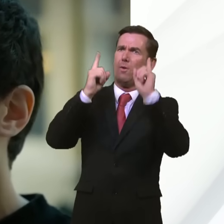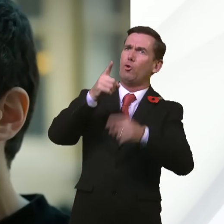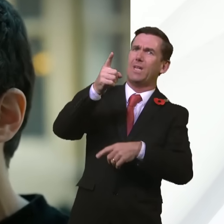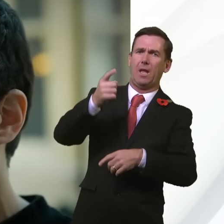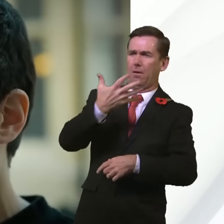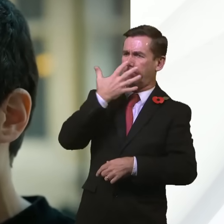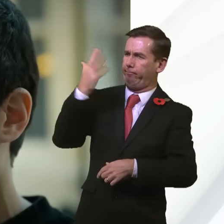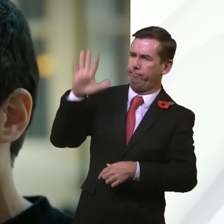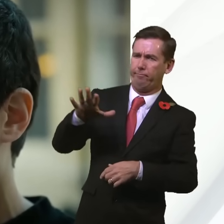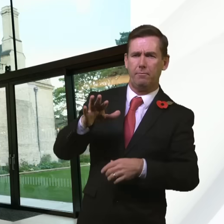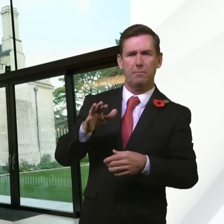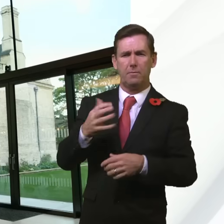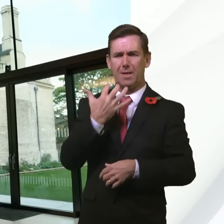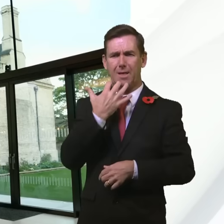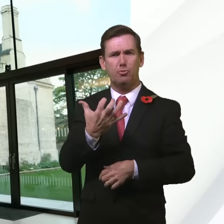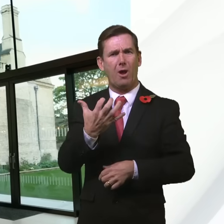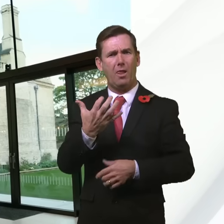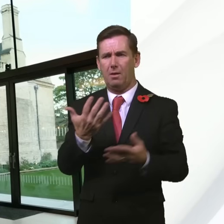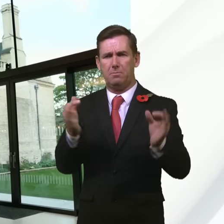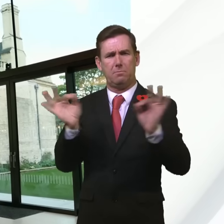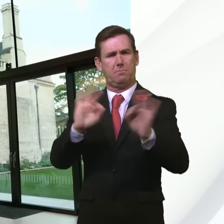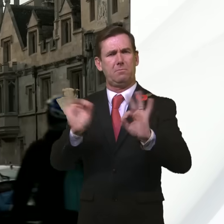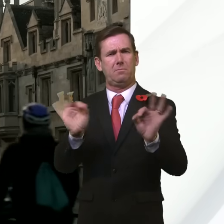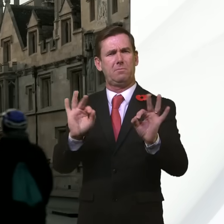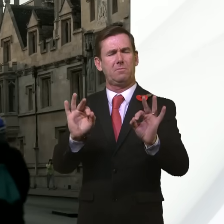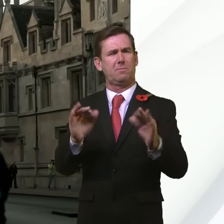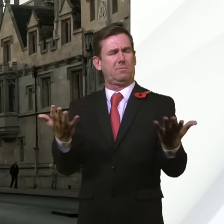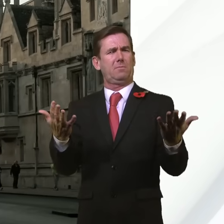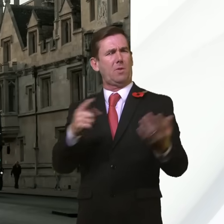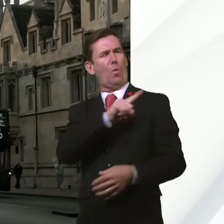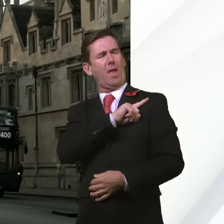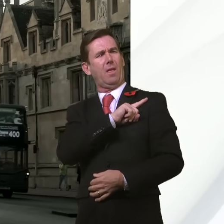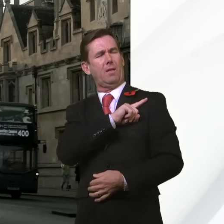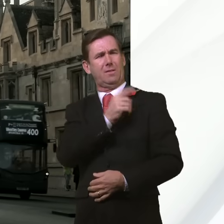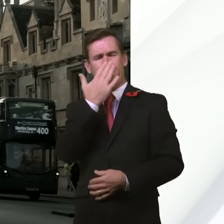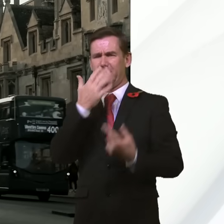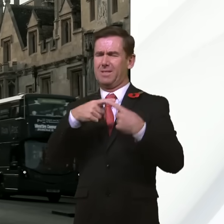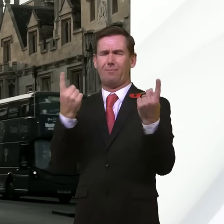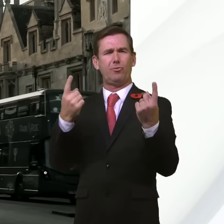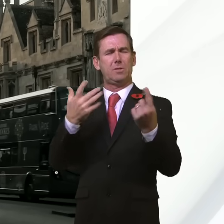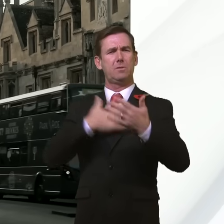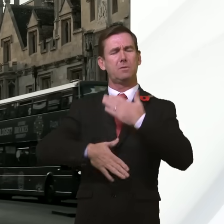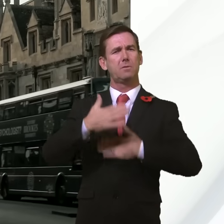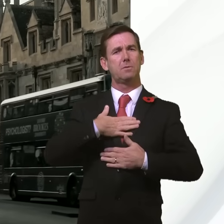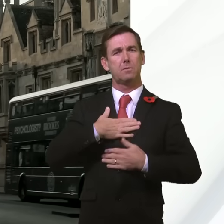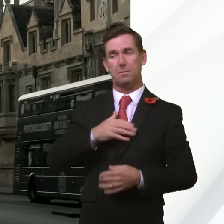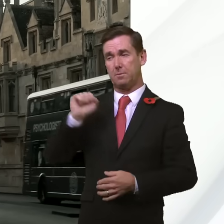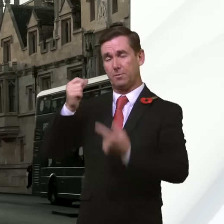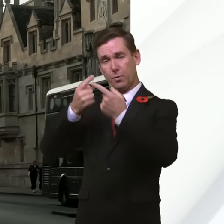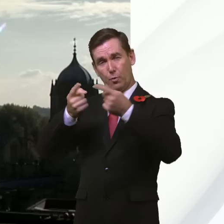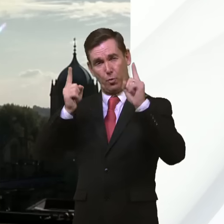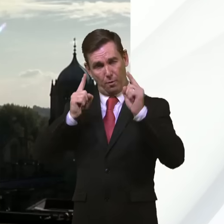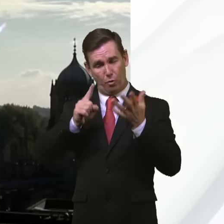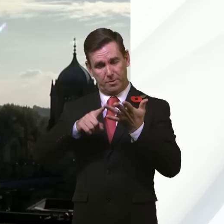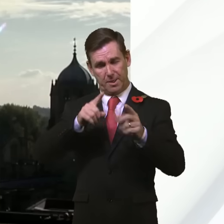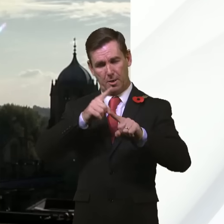in some cases of humanitarian crisis and not in others. In a statement, the University of Oxford says it's been clear in calling for a